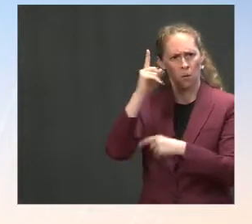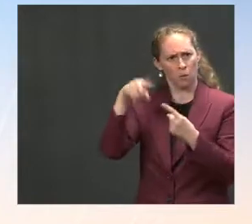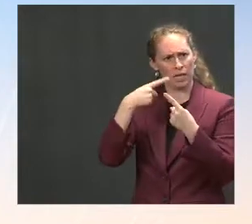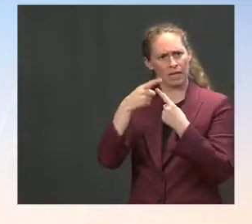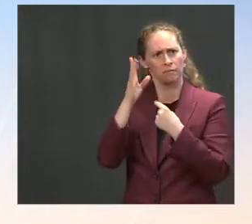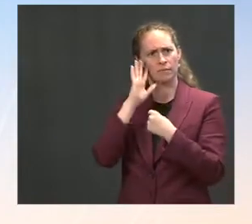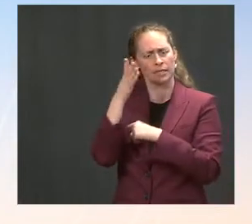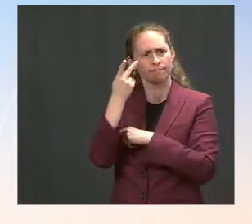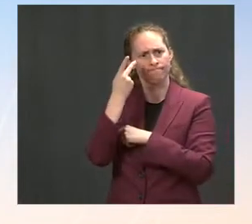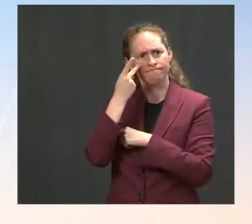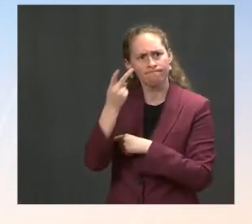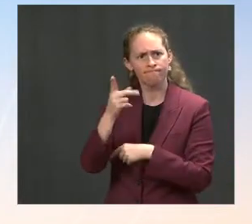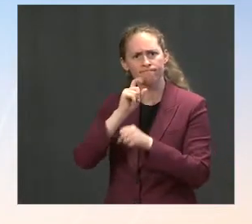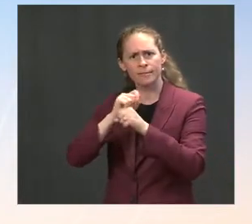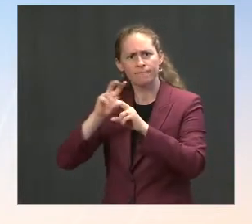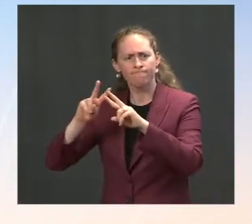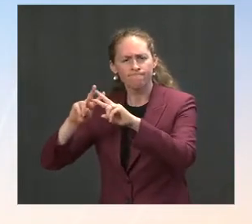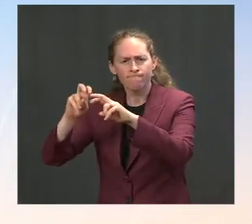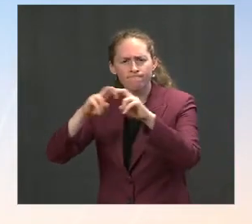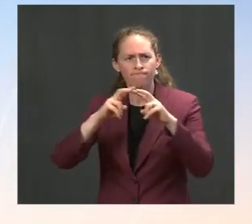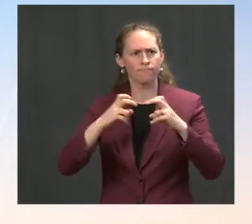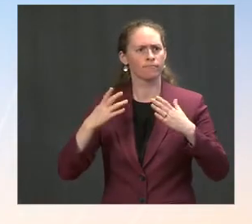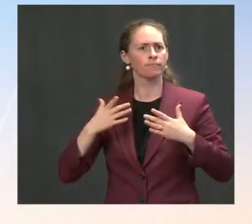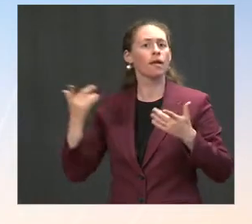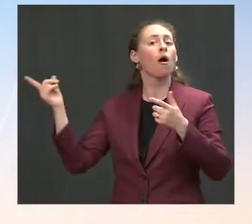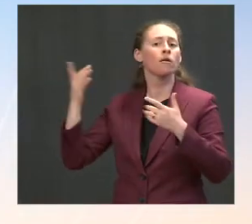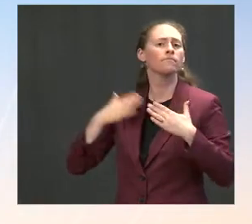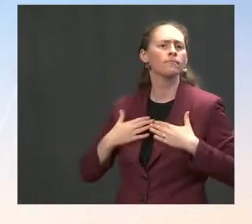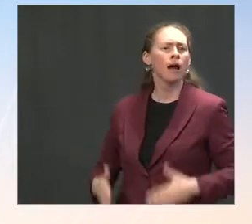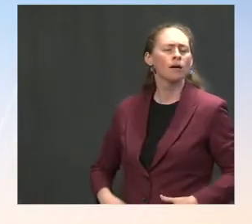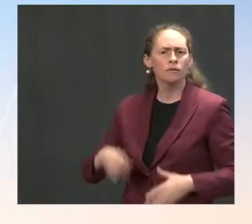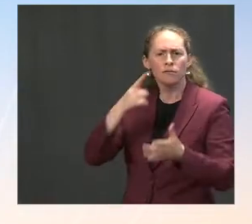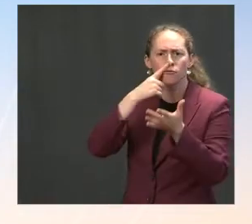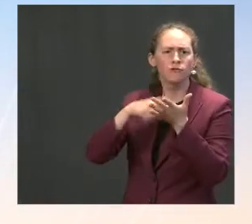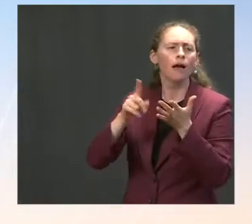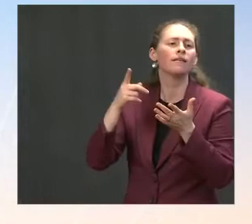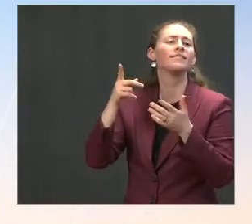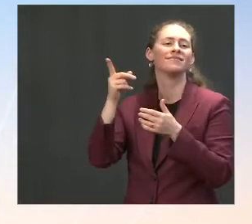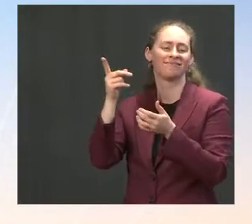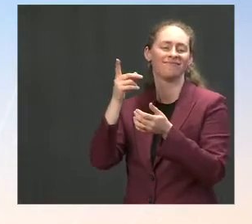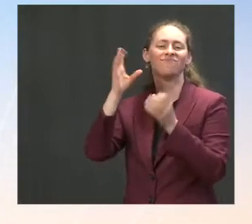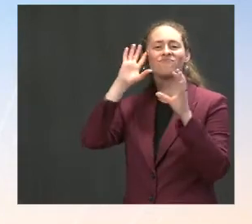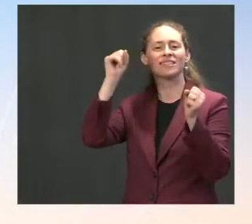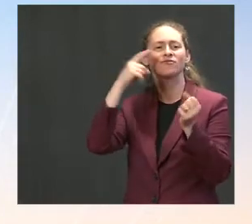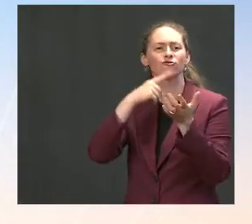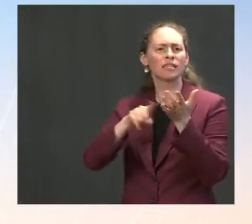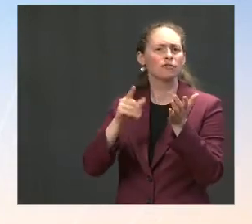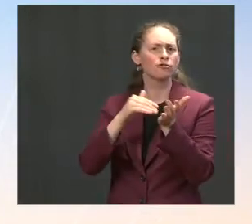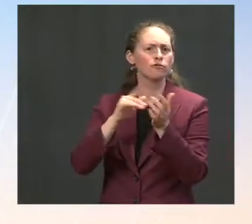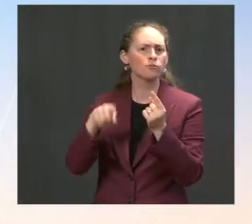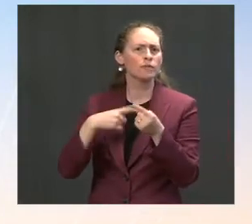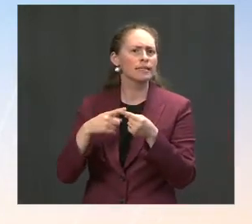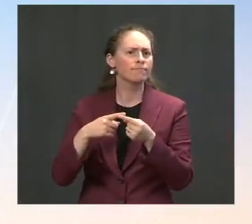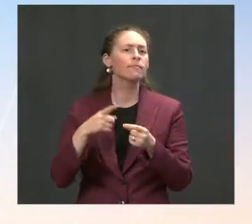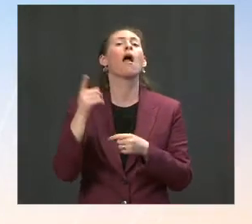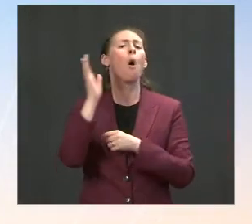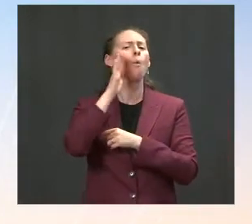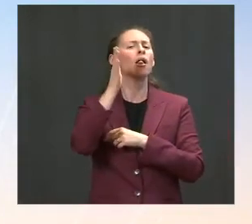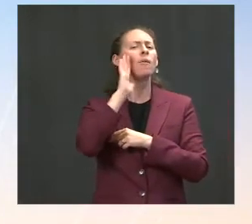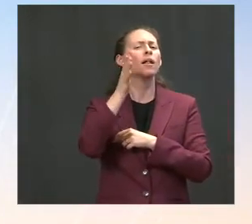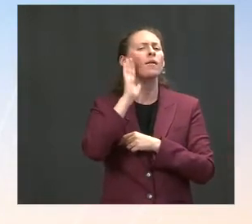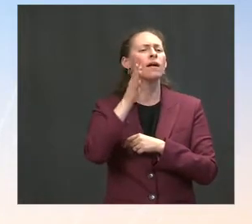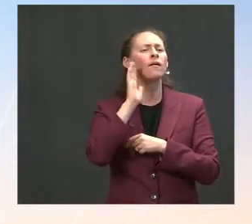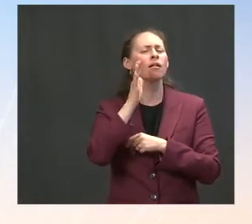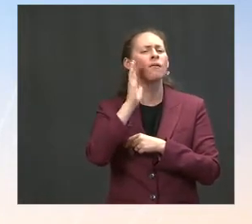for that? There is absolutely, he will have a physical exam. Absolutely, you will know about the physical exam. I don't have a date for you at this point in time, and I expect